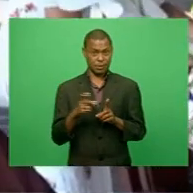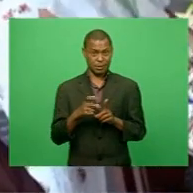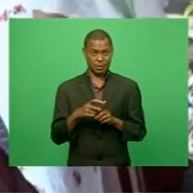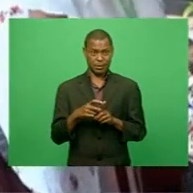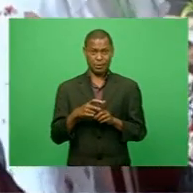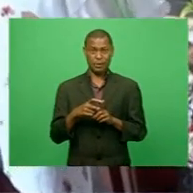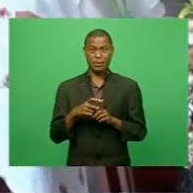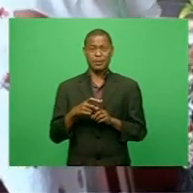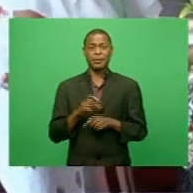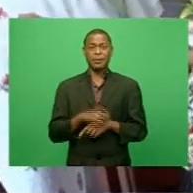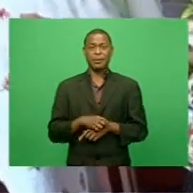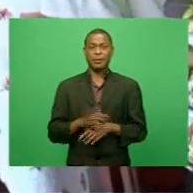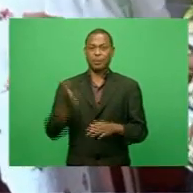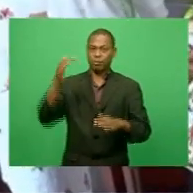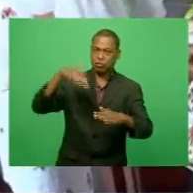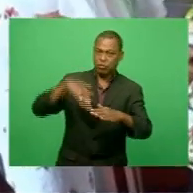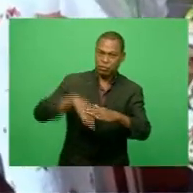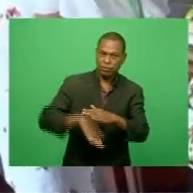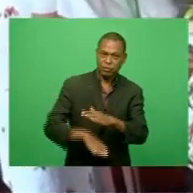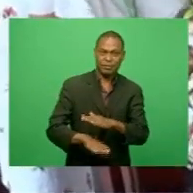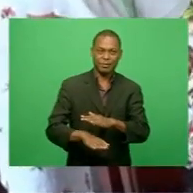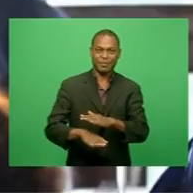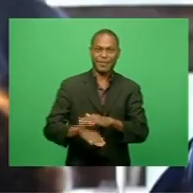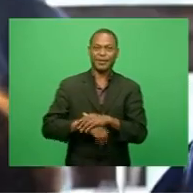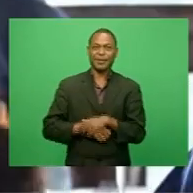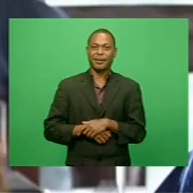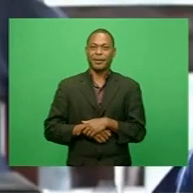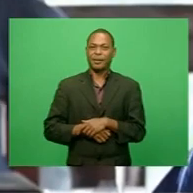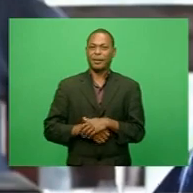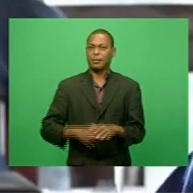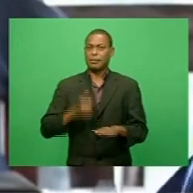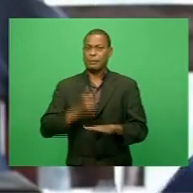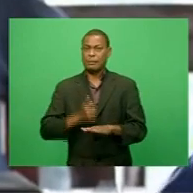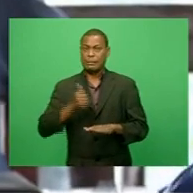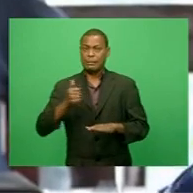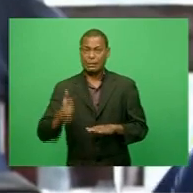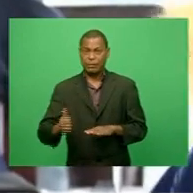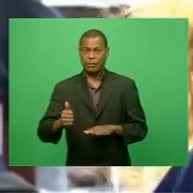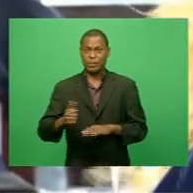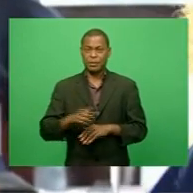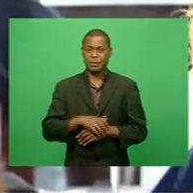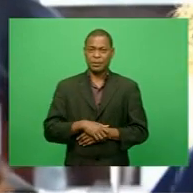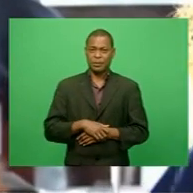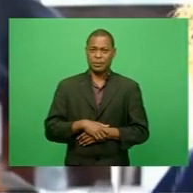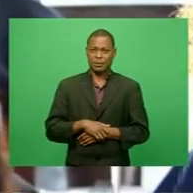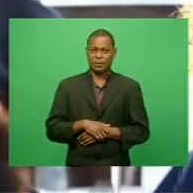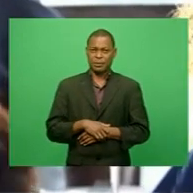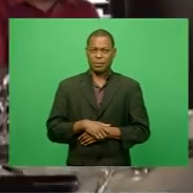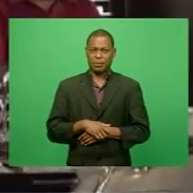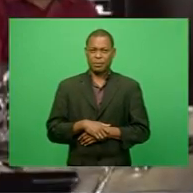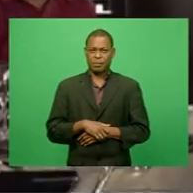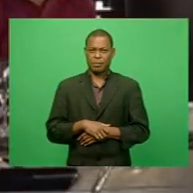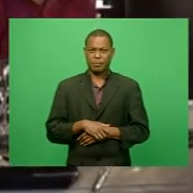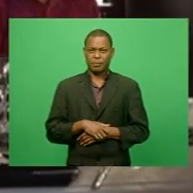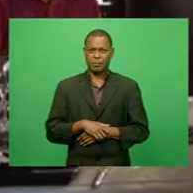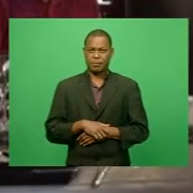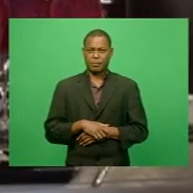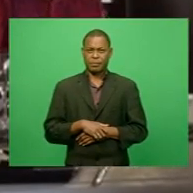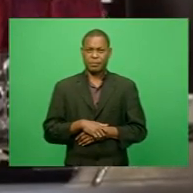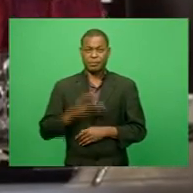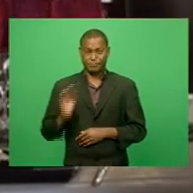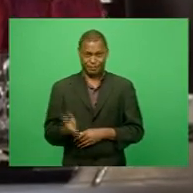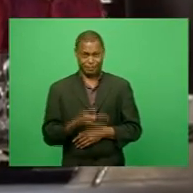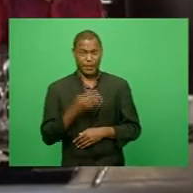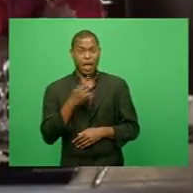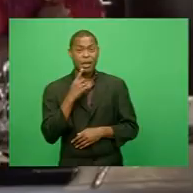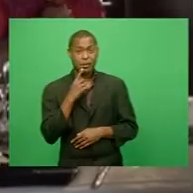extent and cost government a substantial amount in treating patients with NCDs-related ailments. He says funds that